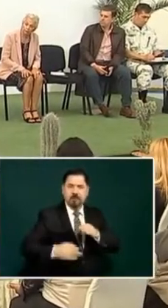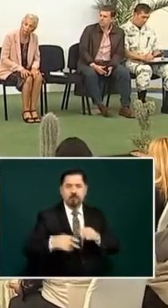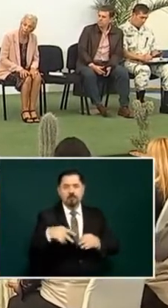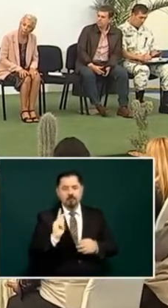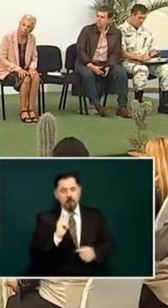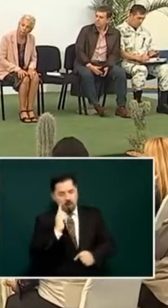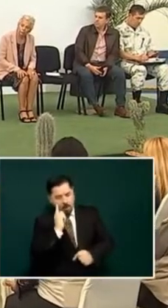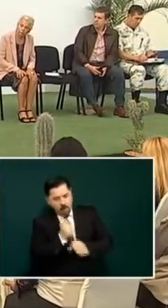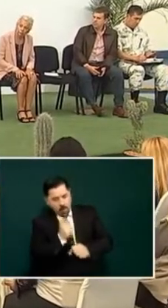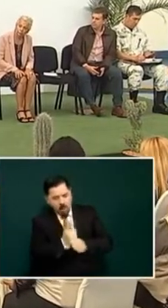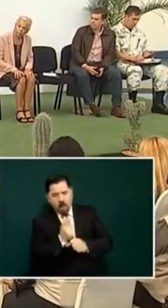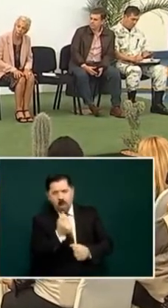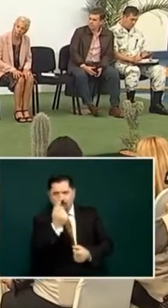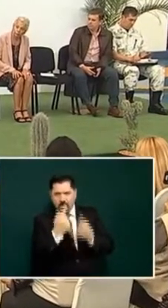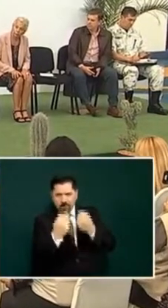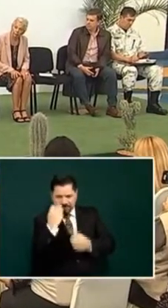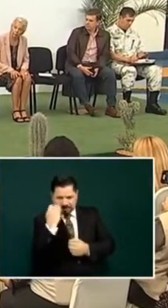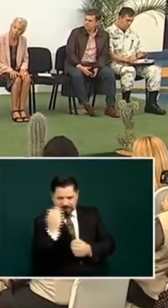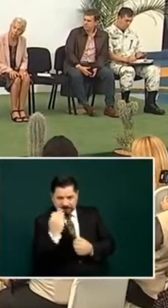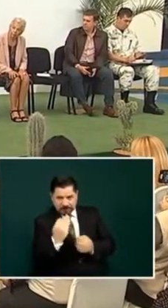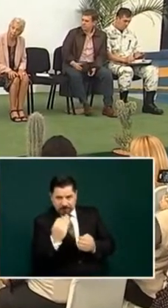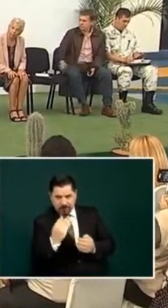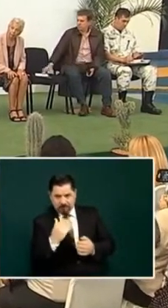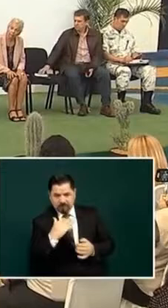the irregularities